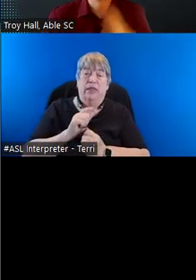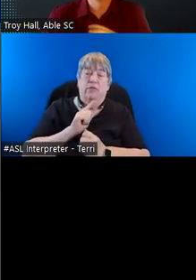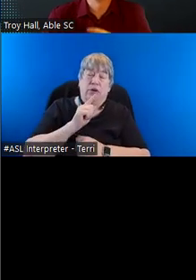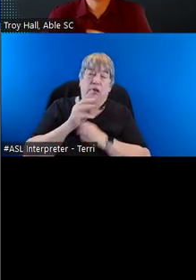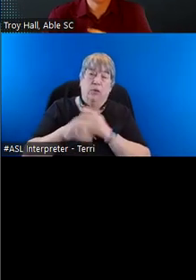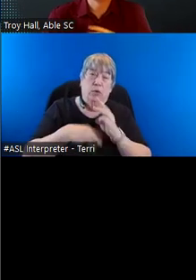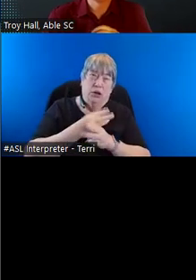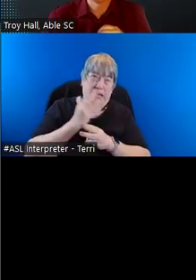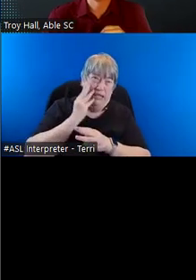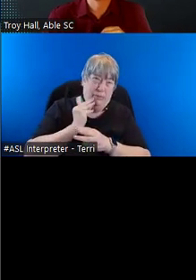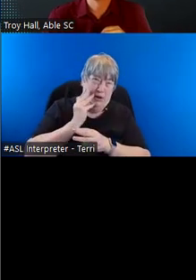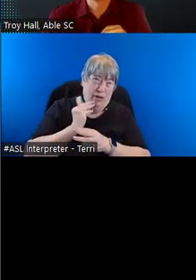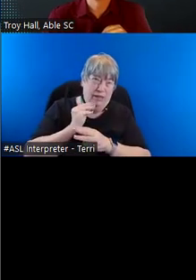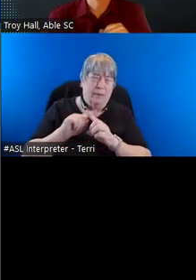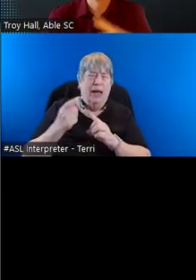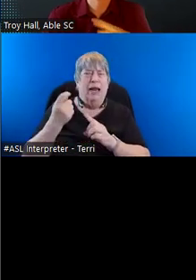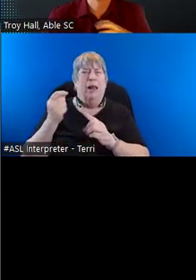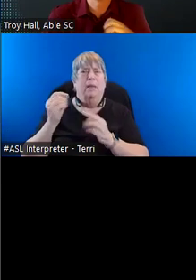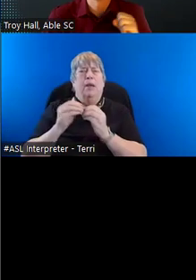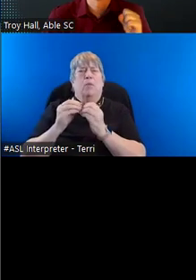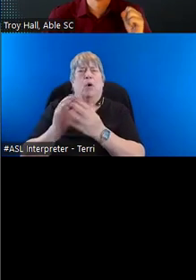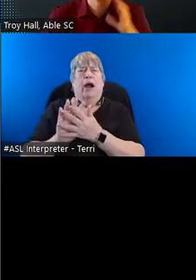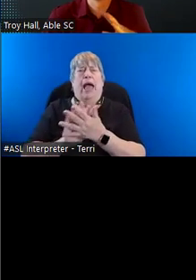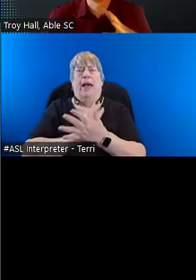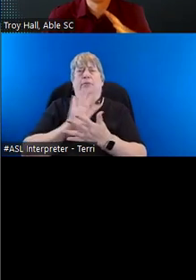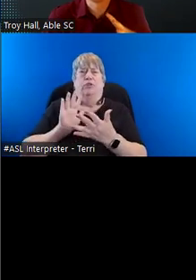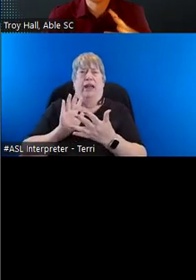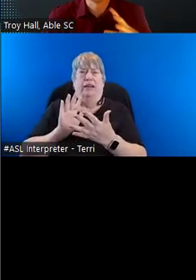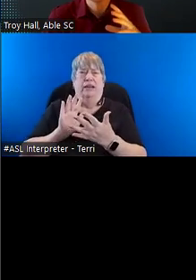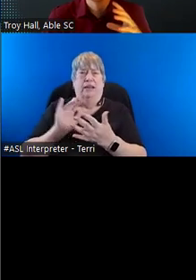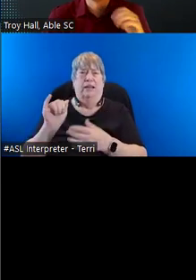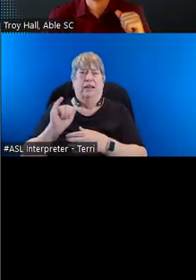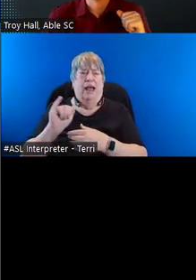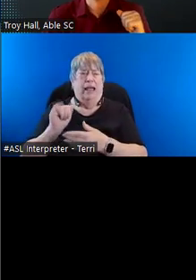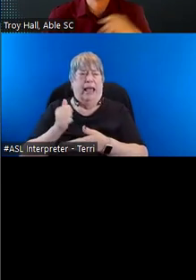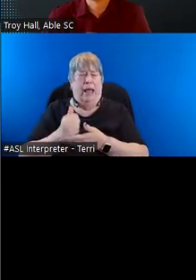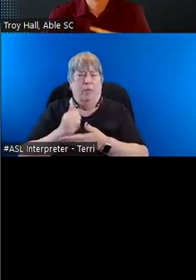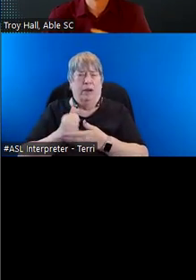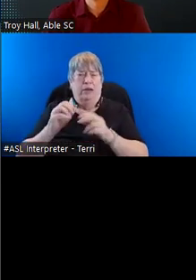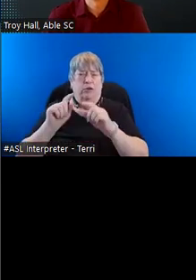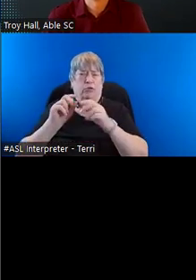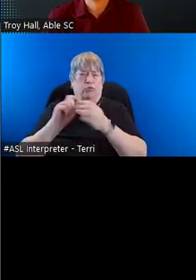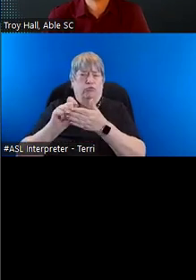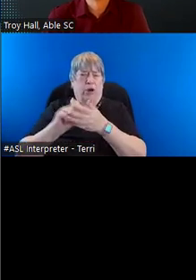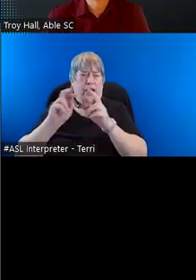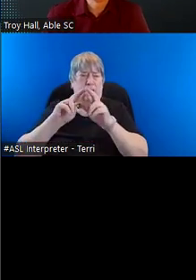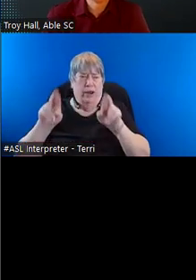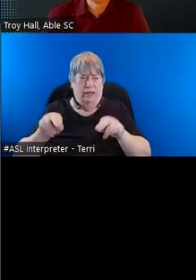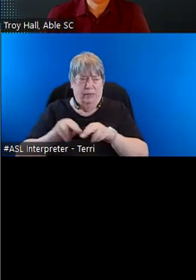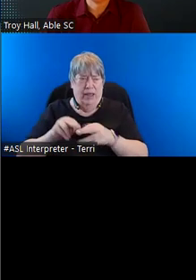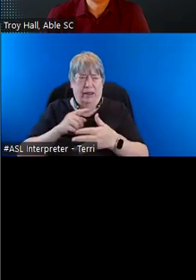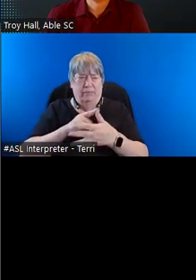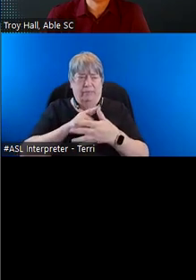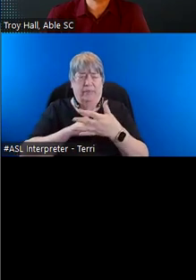is a little more abstract. So this can be things like resume writing, job searching,